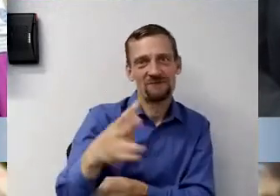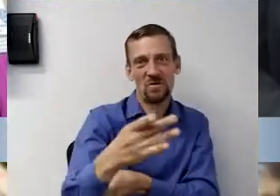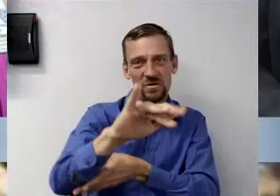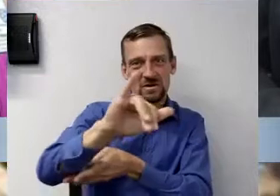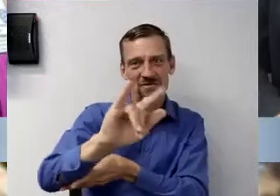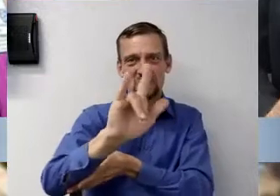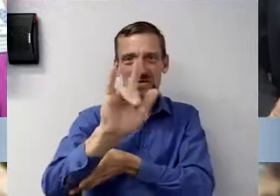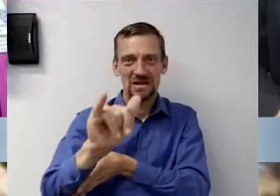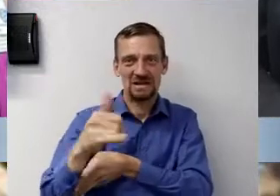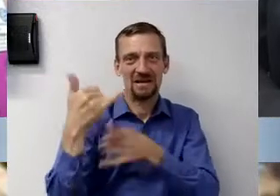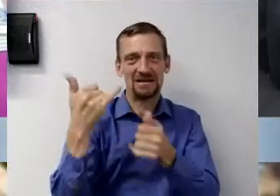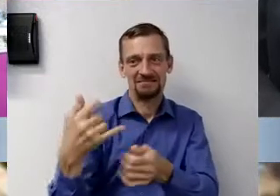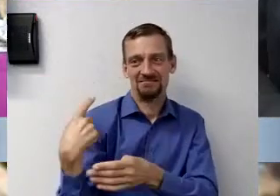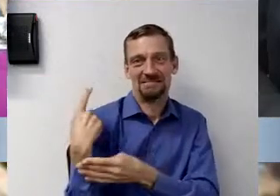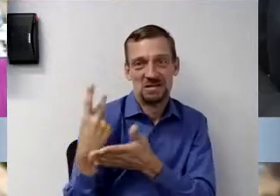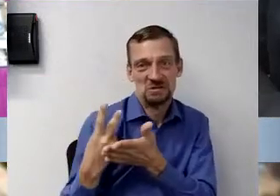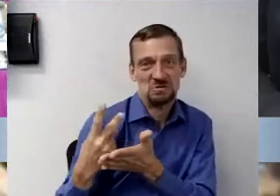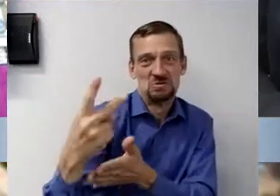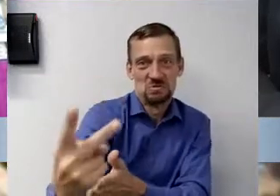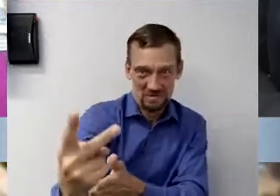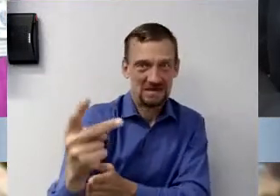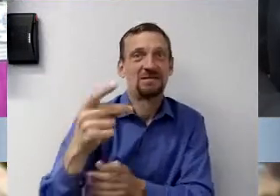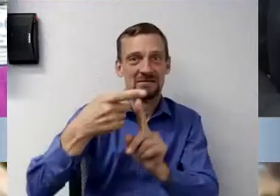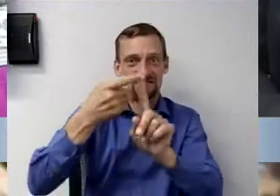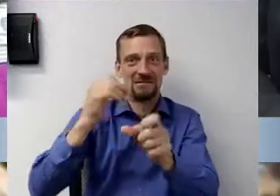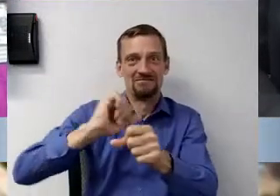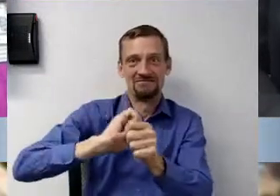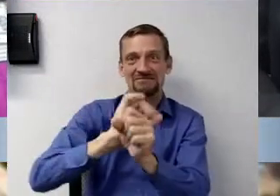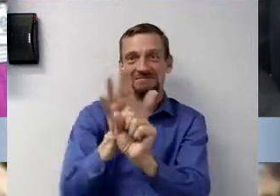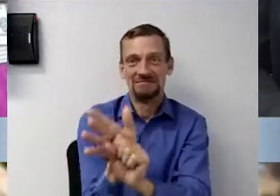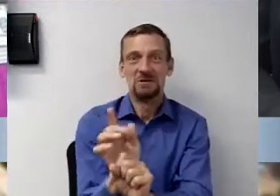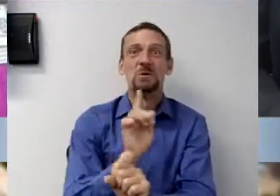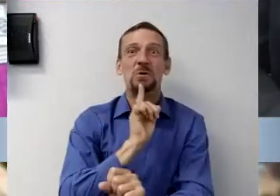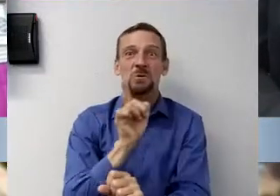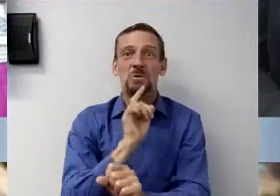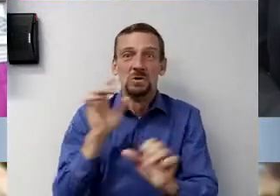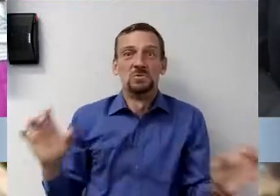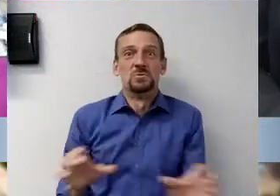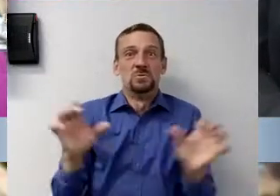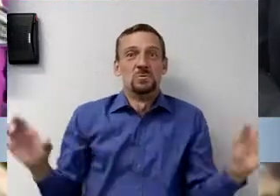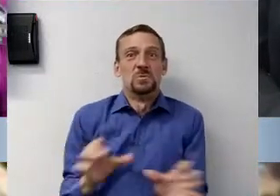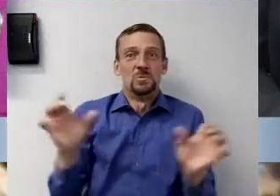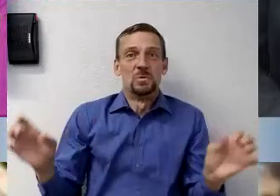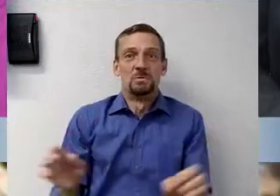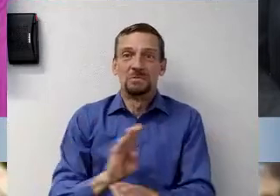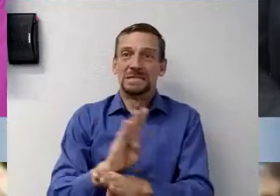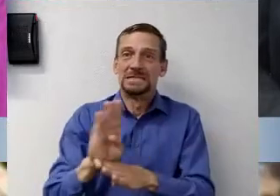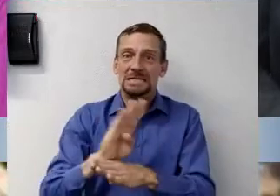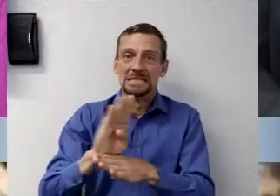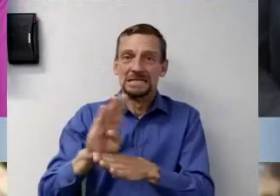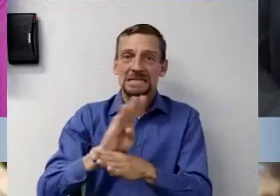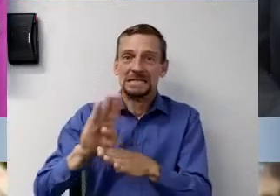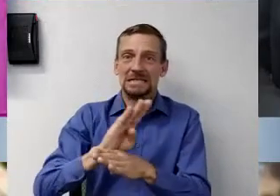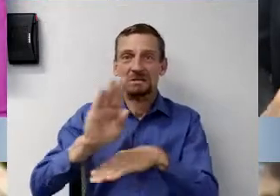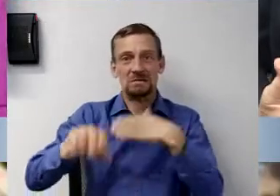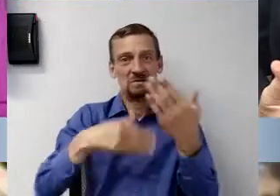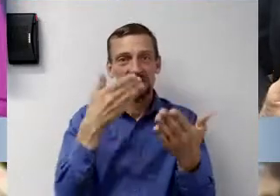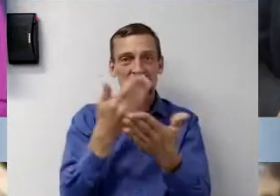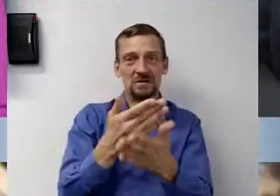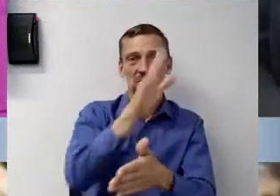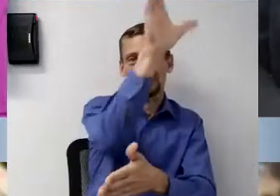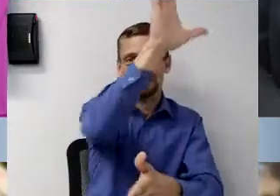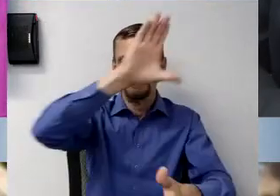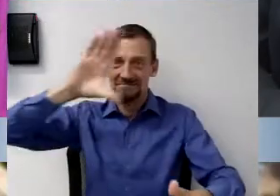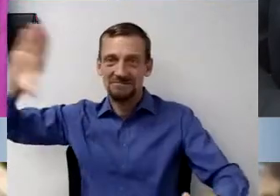2 weeks from a pandemic standpoint have certainly been incredibly active across the nation.